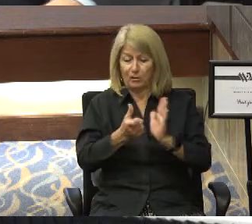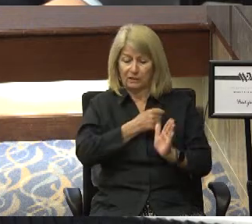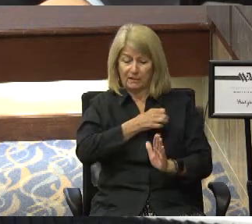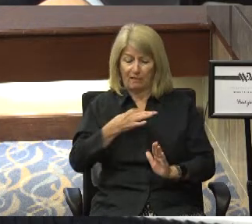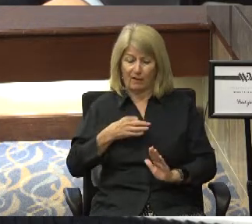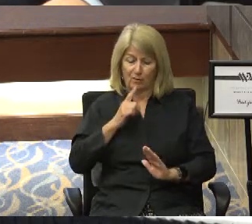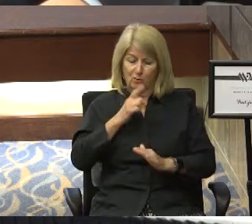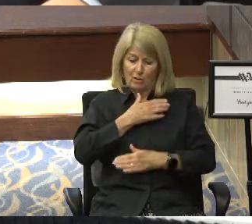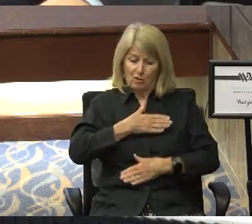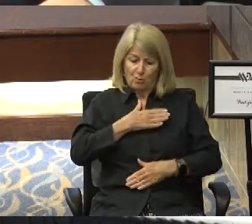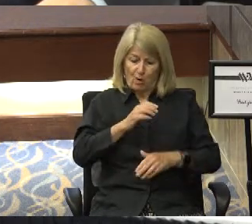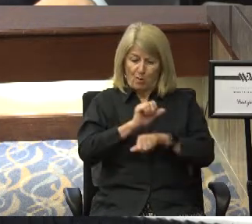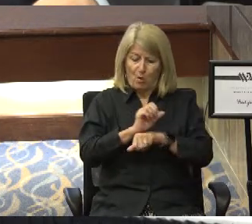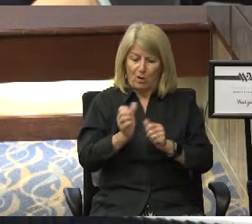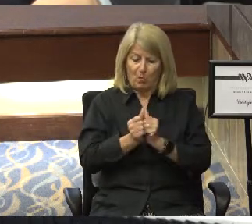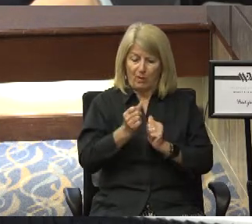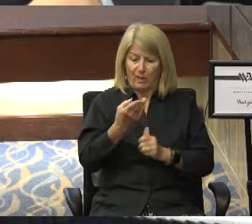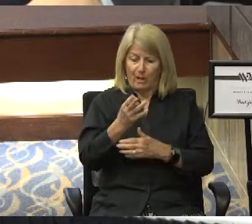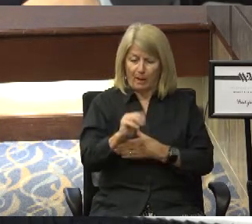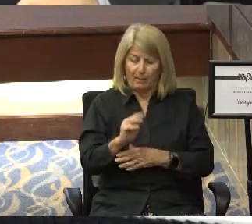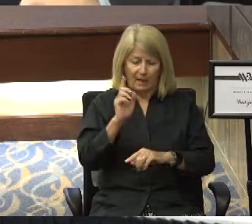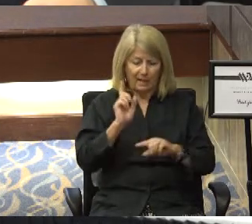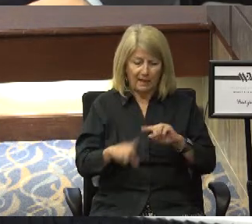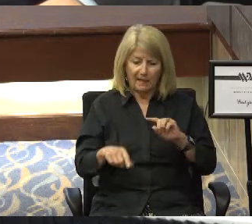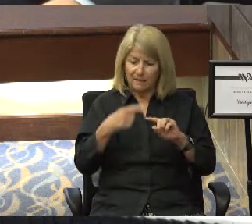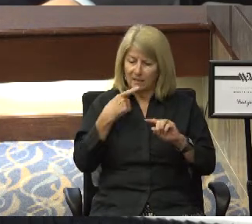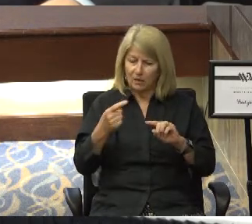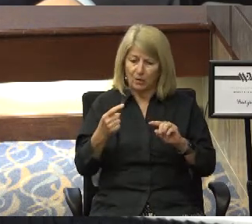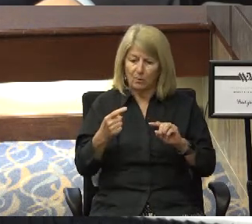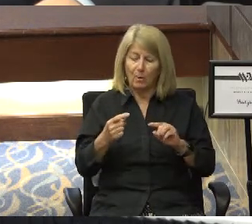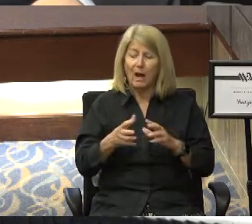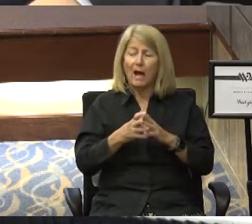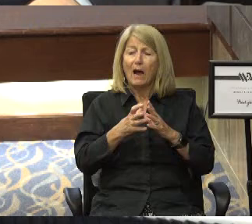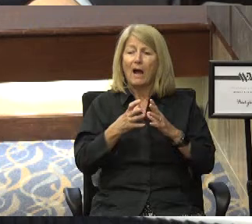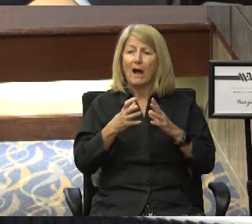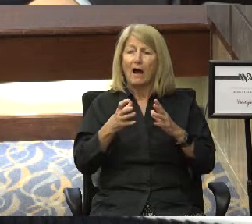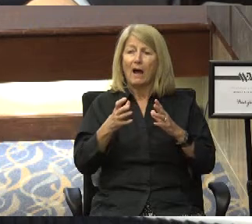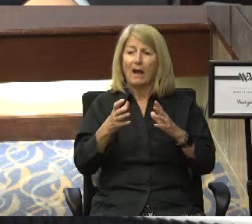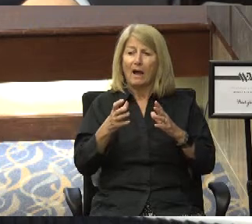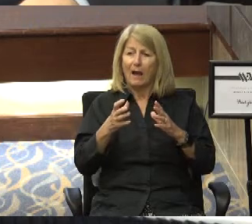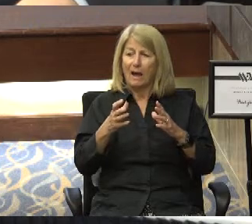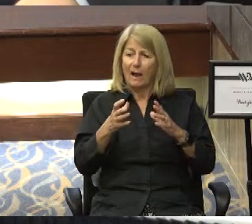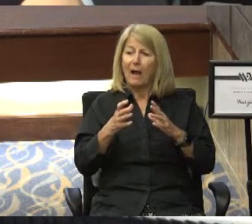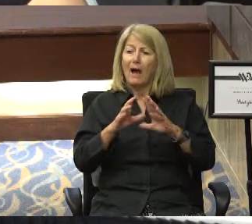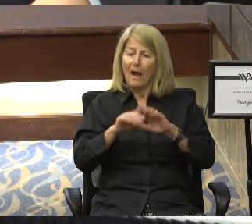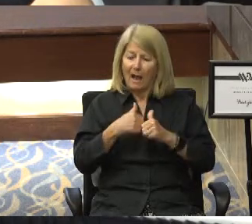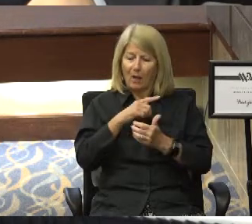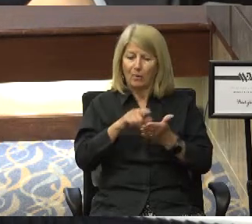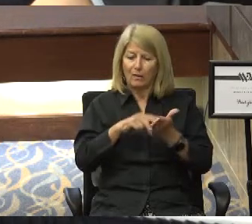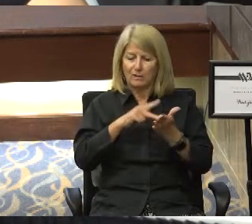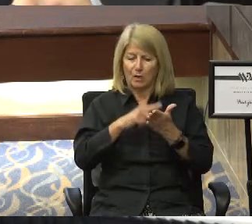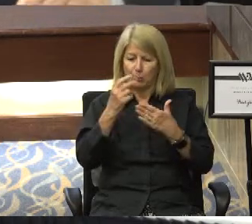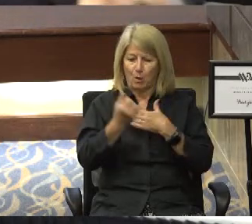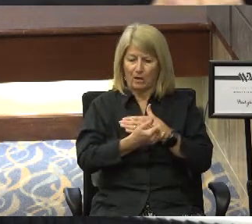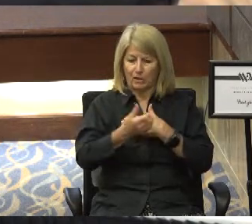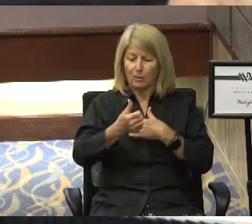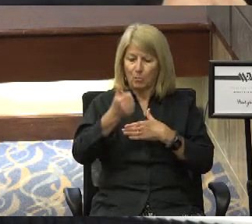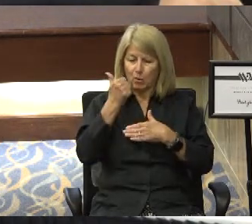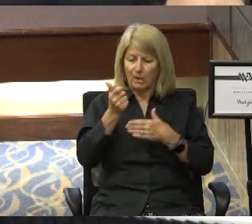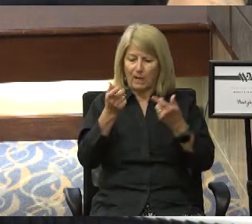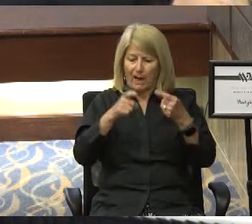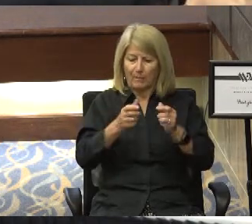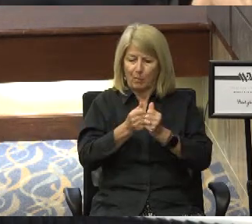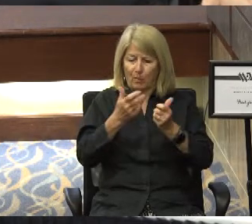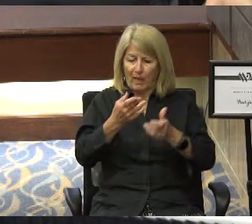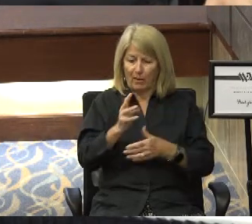truly enjoyed working with him, and I cannot tell you how this project would not have happened without him. And so I just wanted to